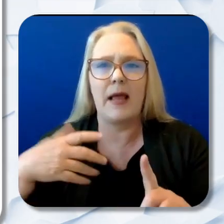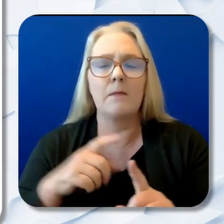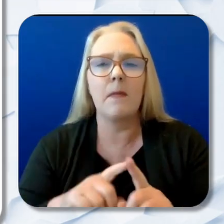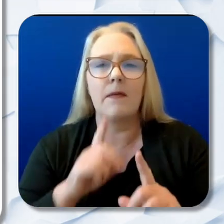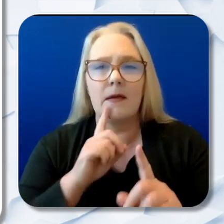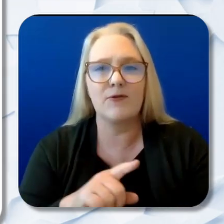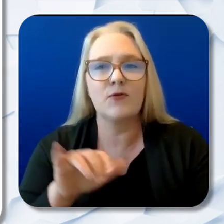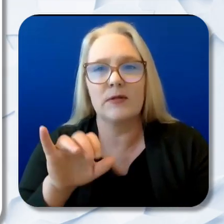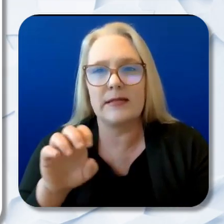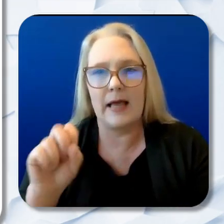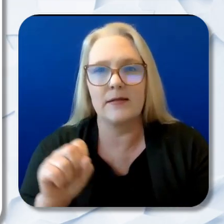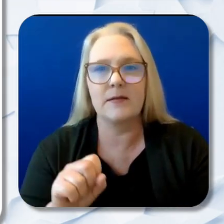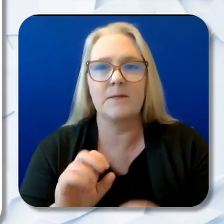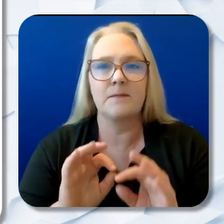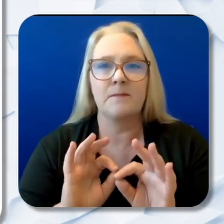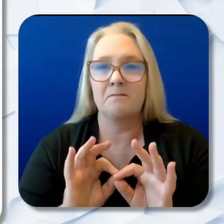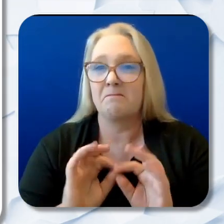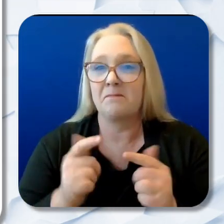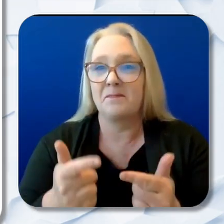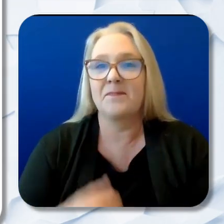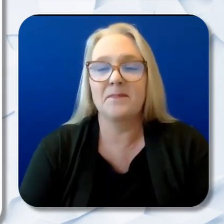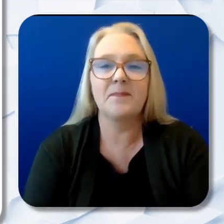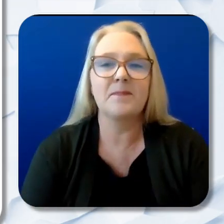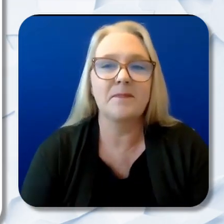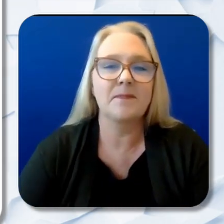question is yes. Sure, I can help out, Jade.